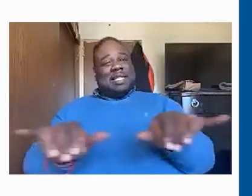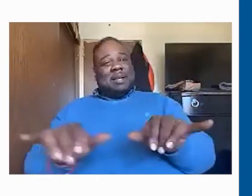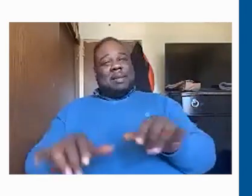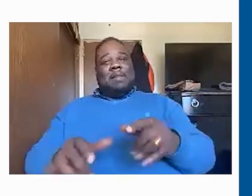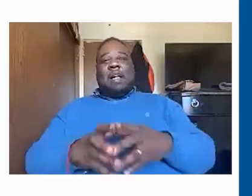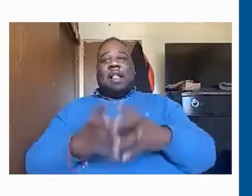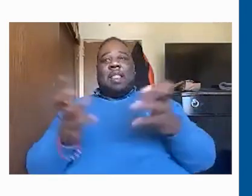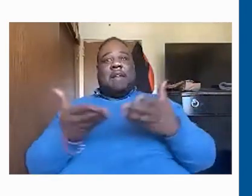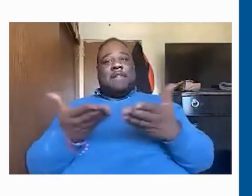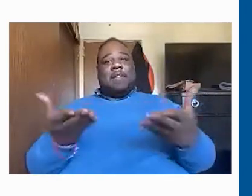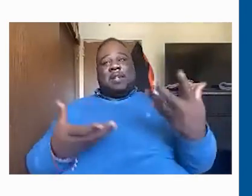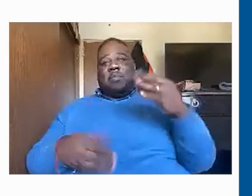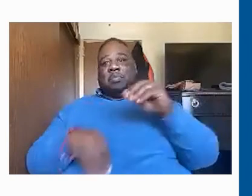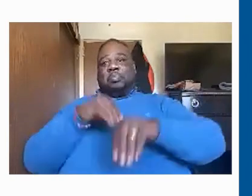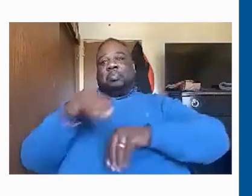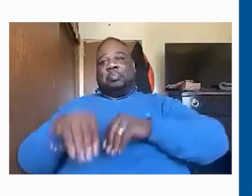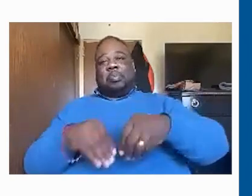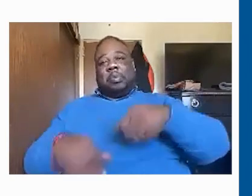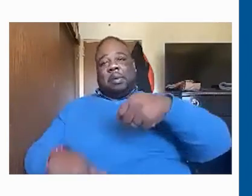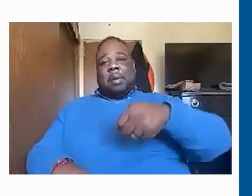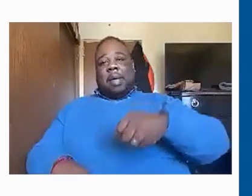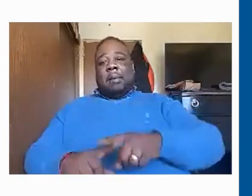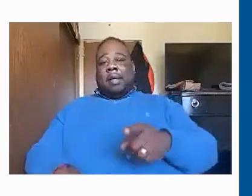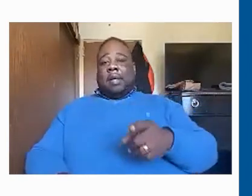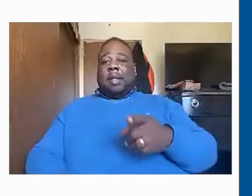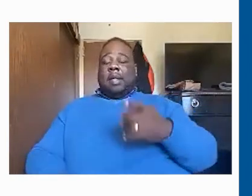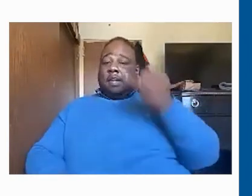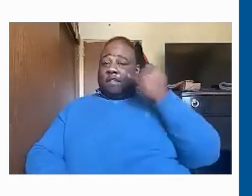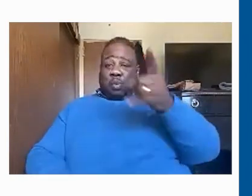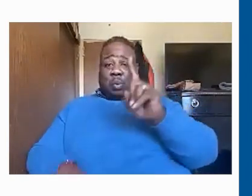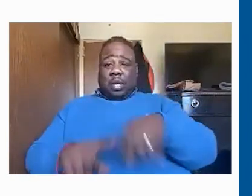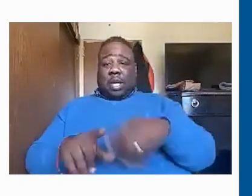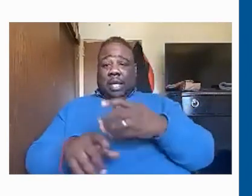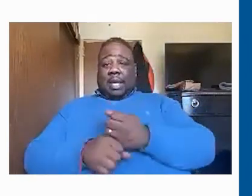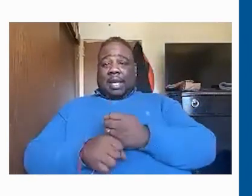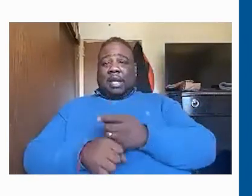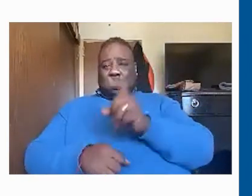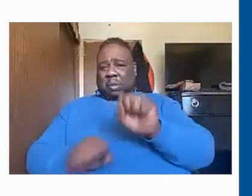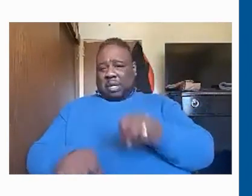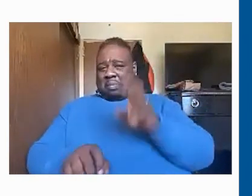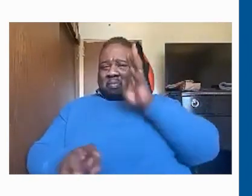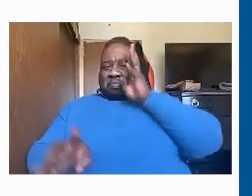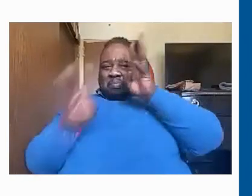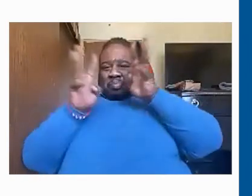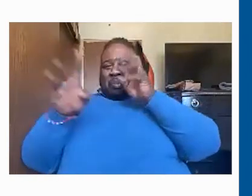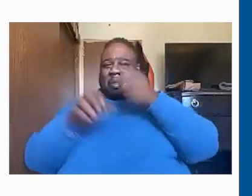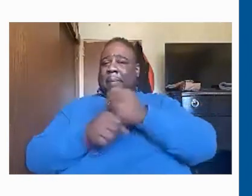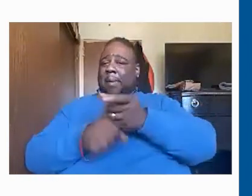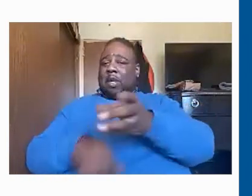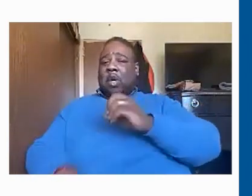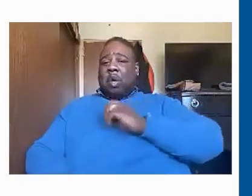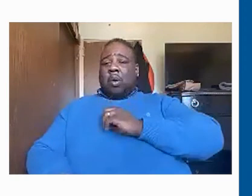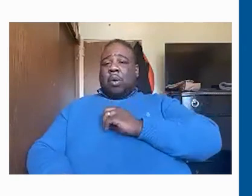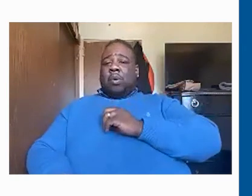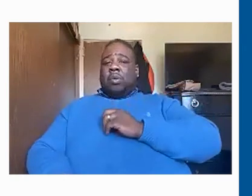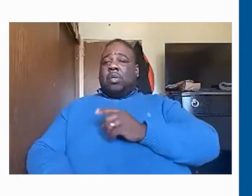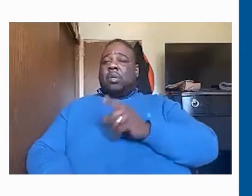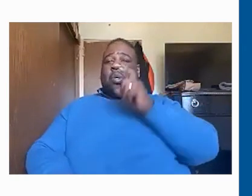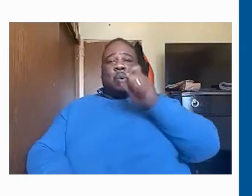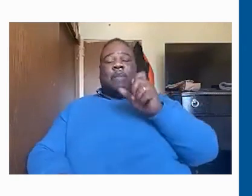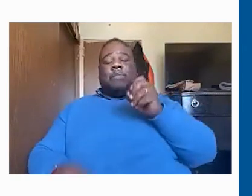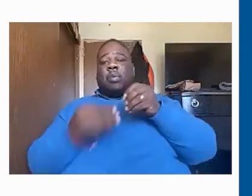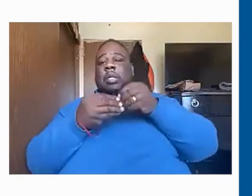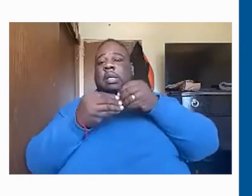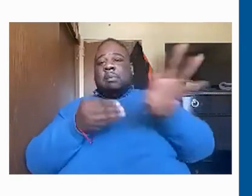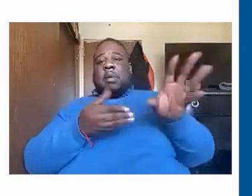not able to get a go bag, it's really, we tell people to put one together, and it could be small supplies. It doesn't have to be crazy expensive items,